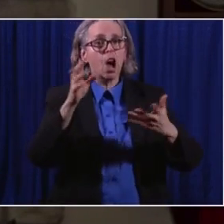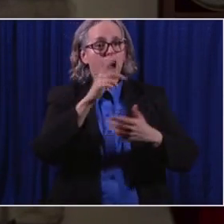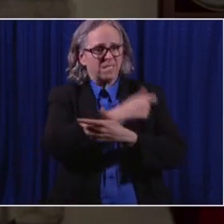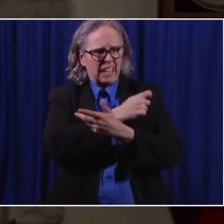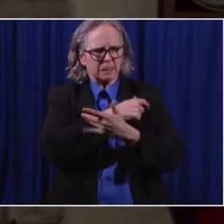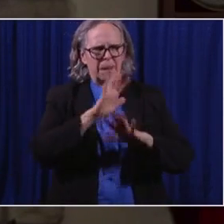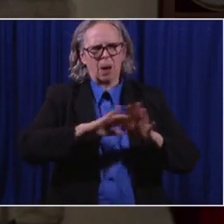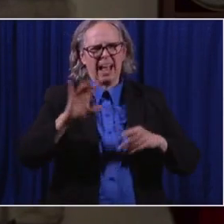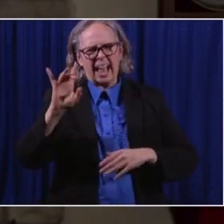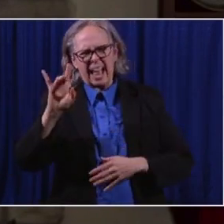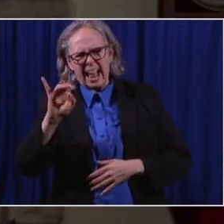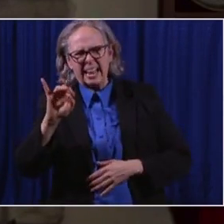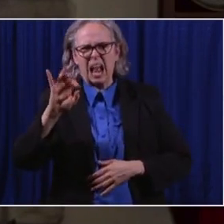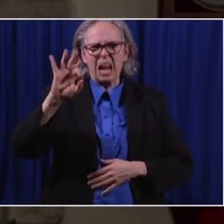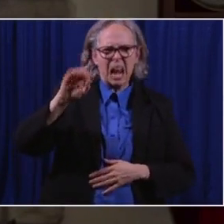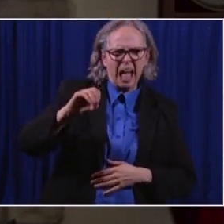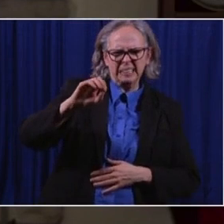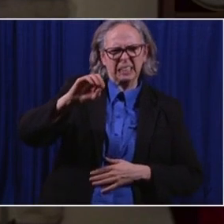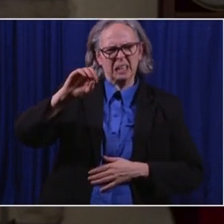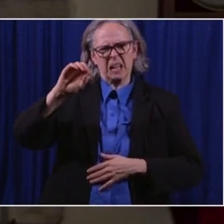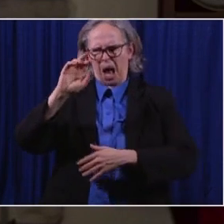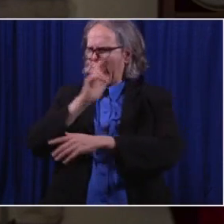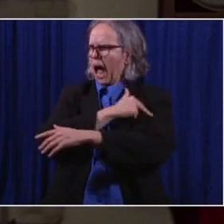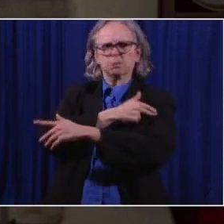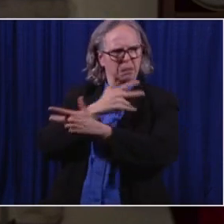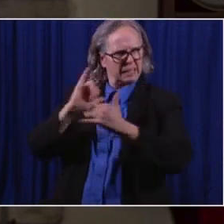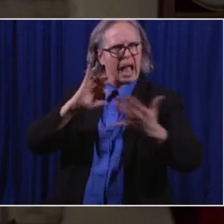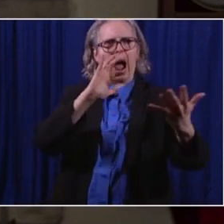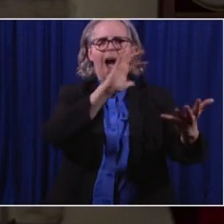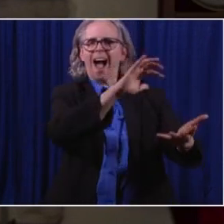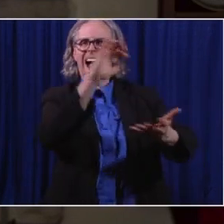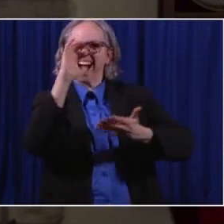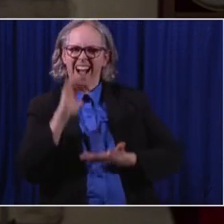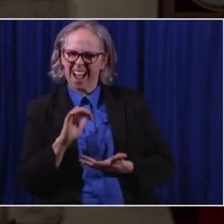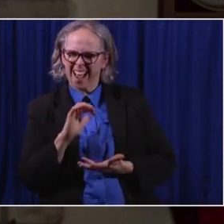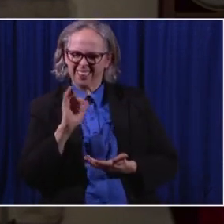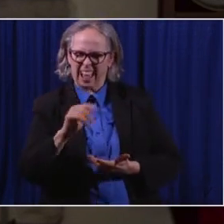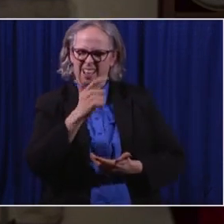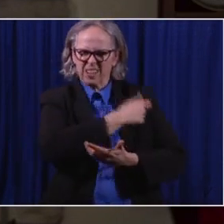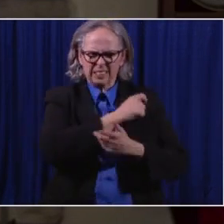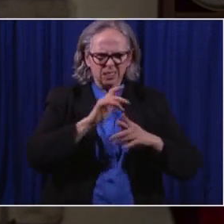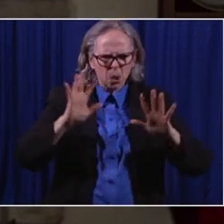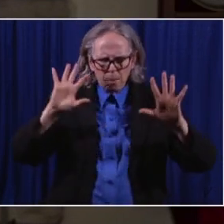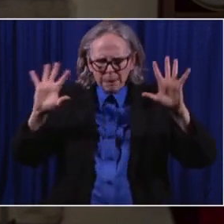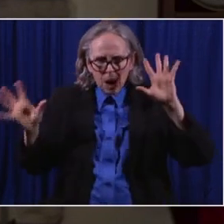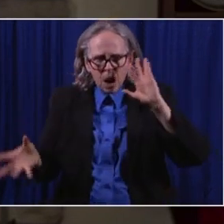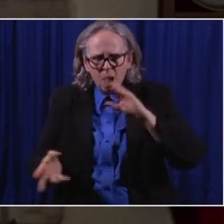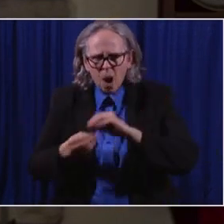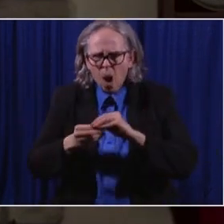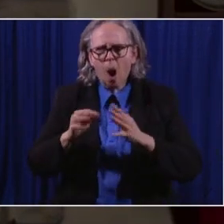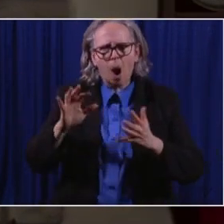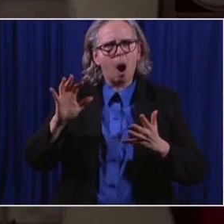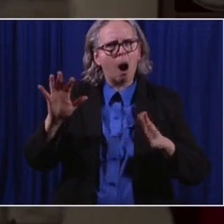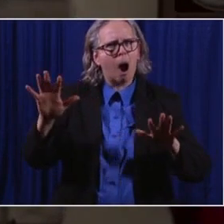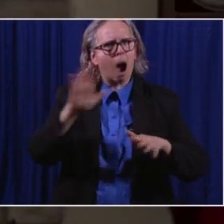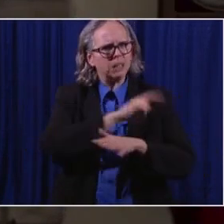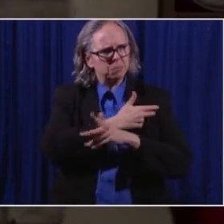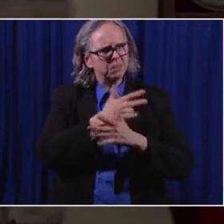So, they have not all gotten it. I know that there were some hospitals this morning that thought they were getting it this